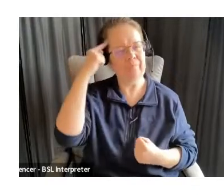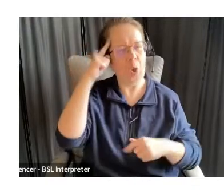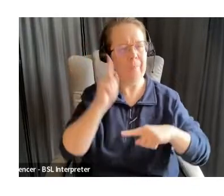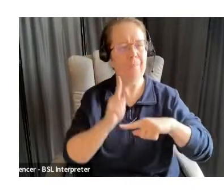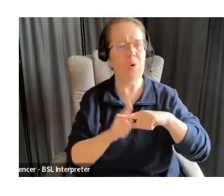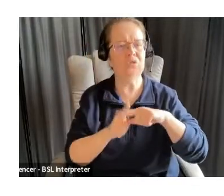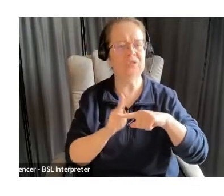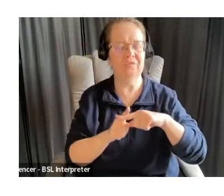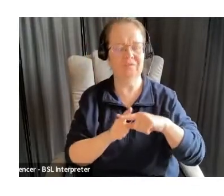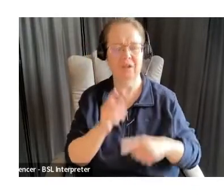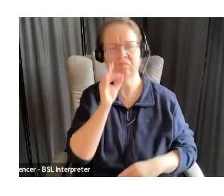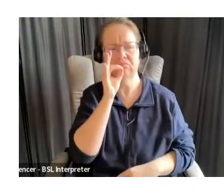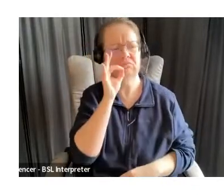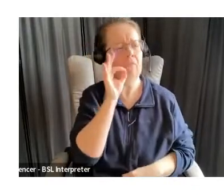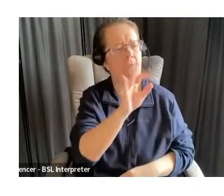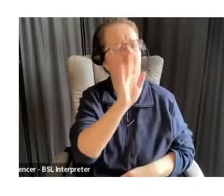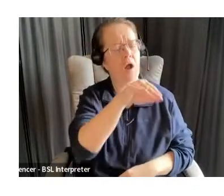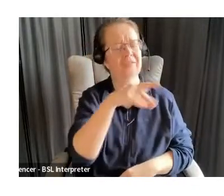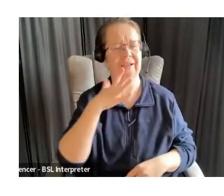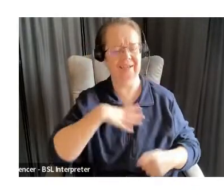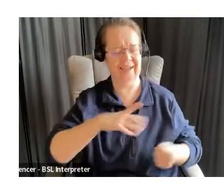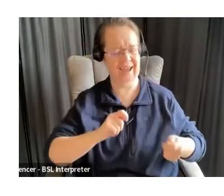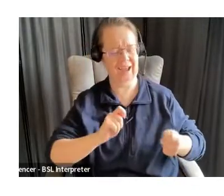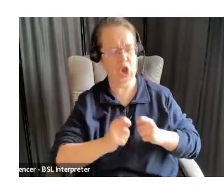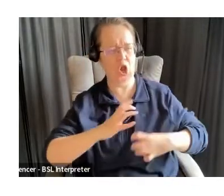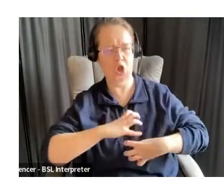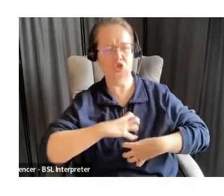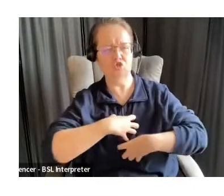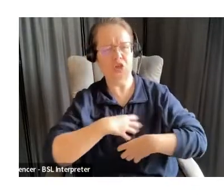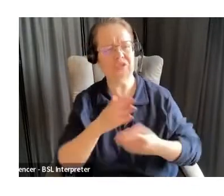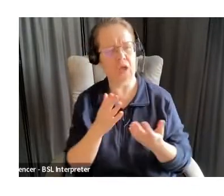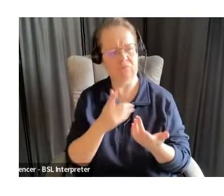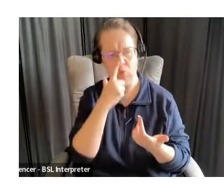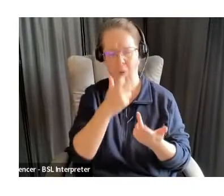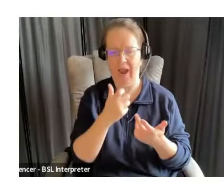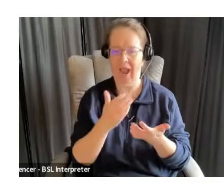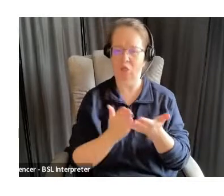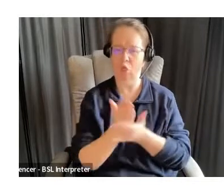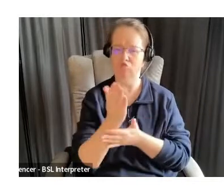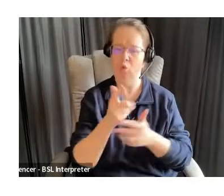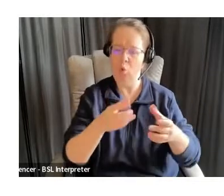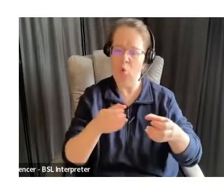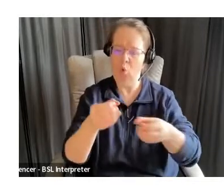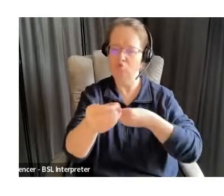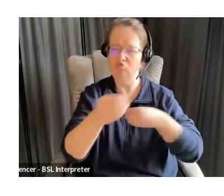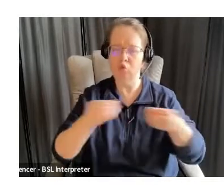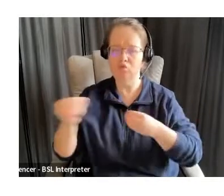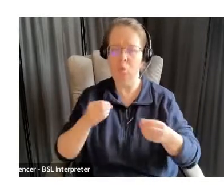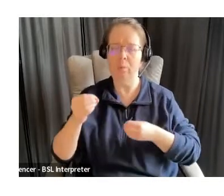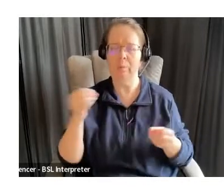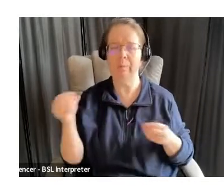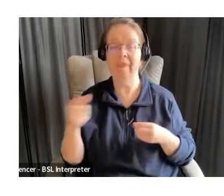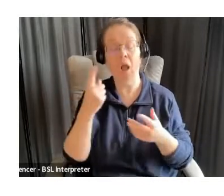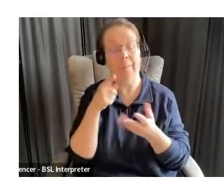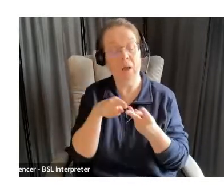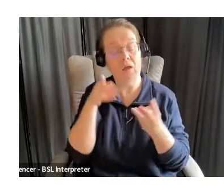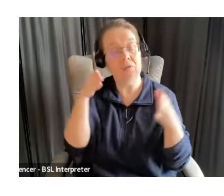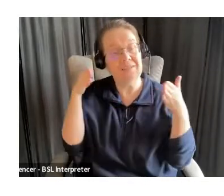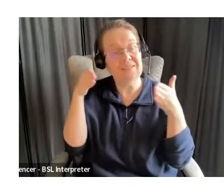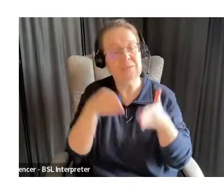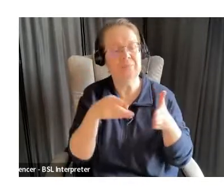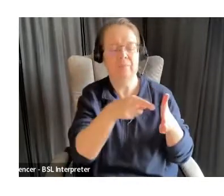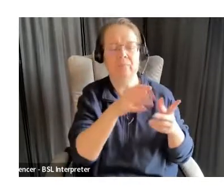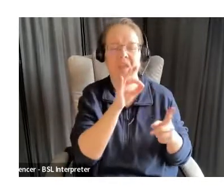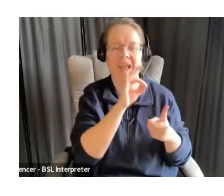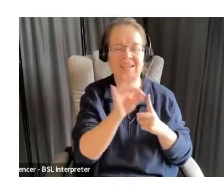for adjustments that can work for you throughout the recruitment process. But specifically today, we'll focus on interviews, asking